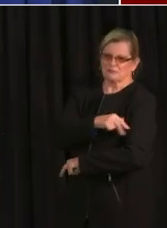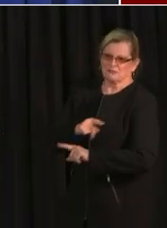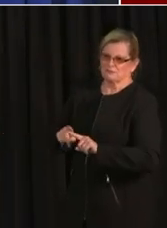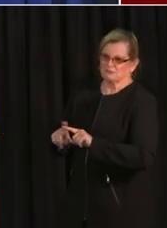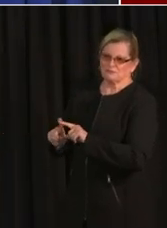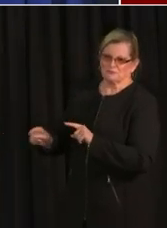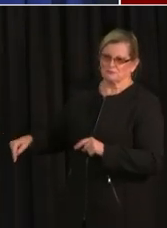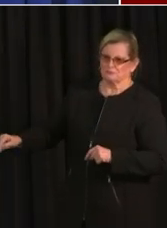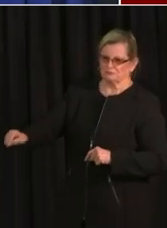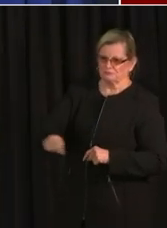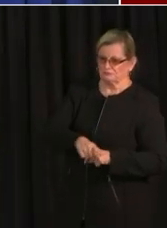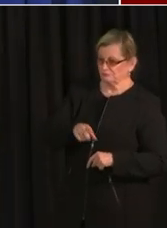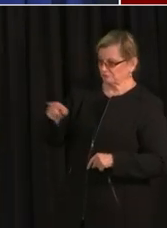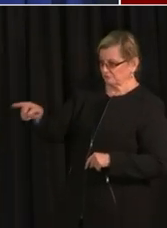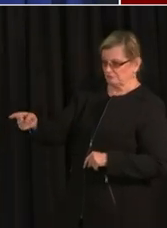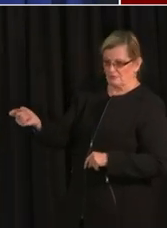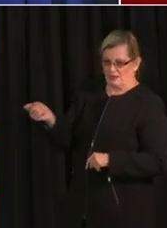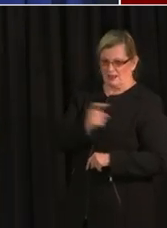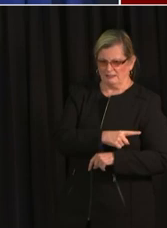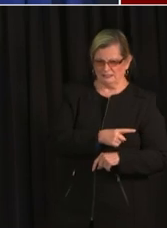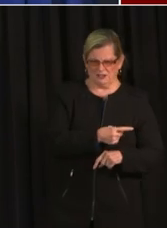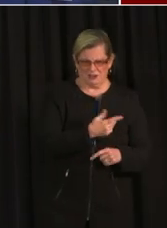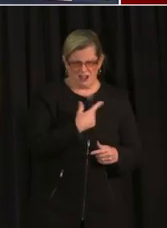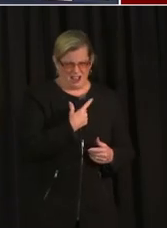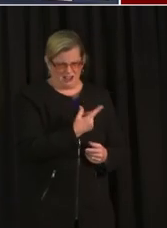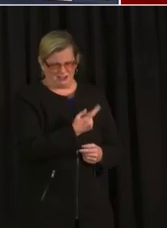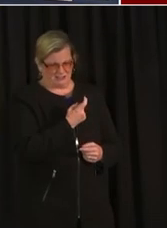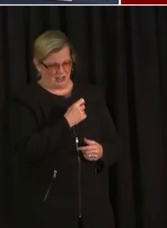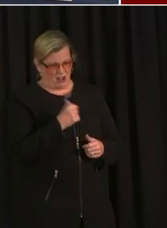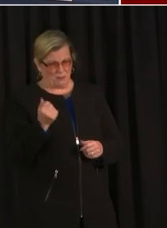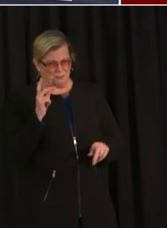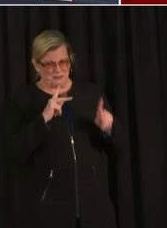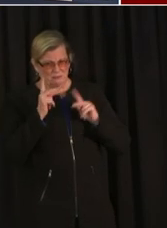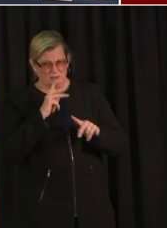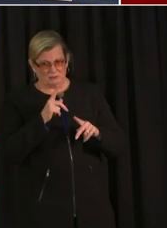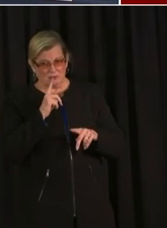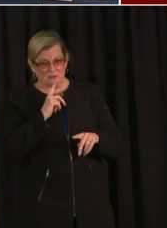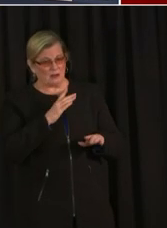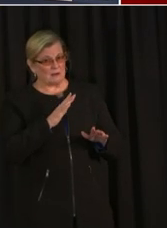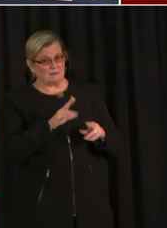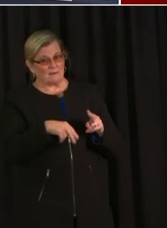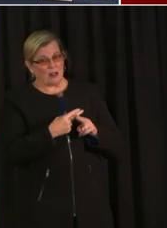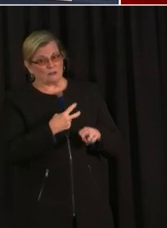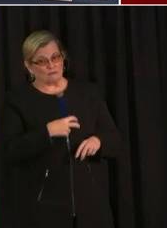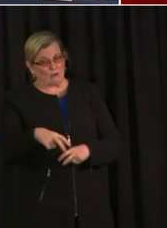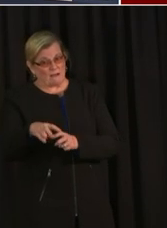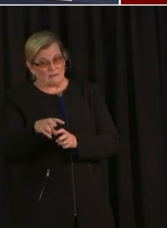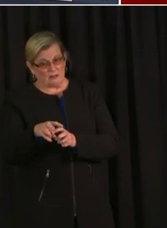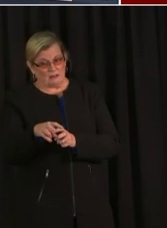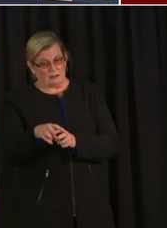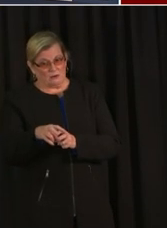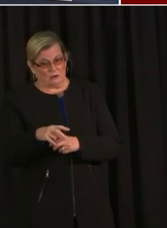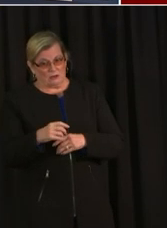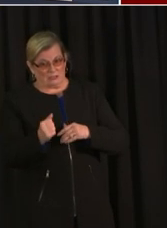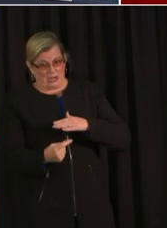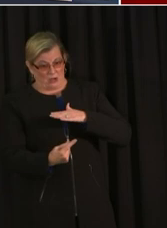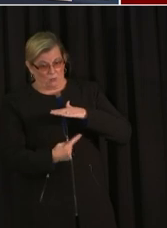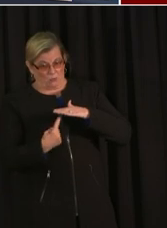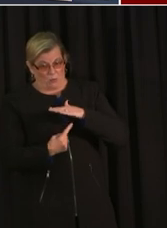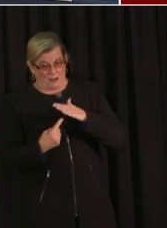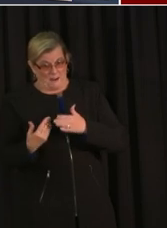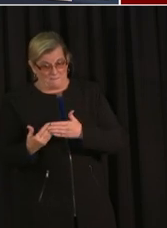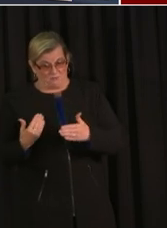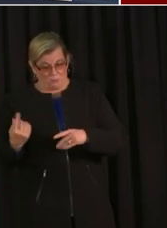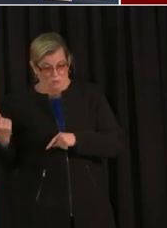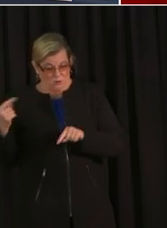Do you have a question, Julia? Yes, I've gotten this question from people who are planning travel, asking whether they can quarantine before they come